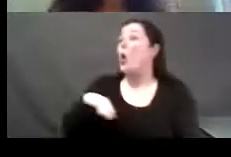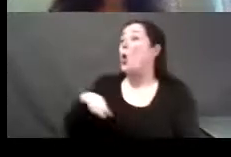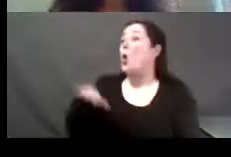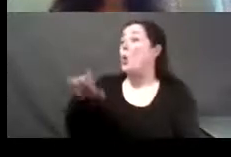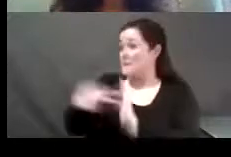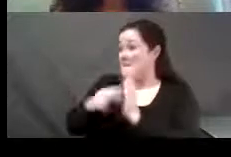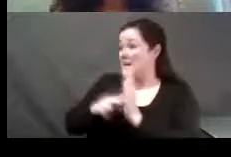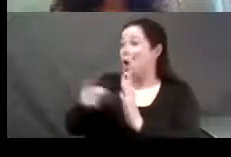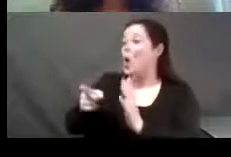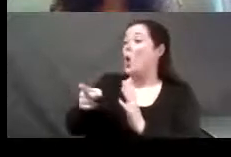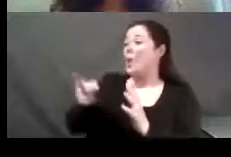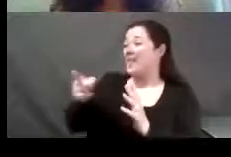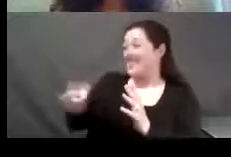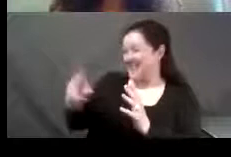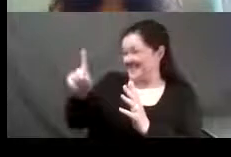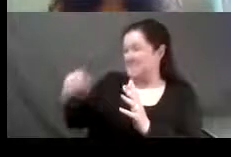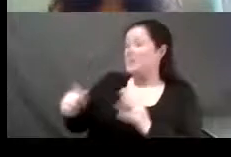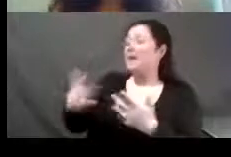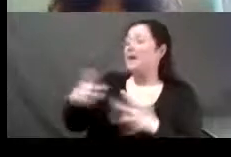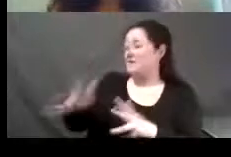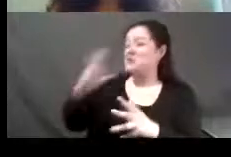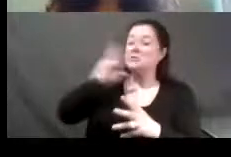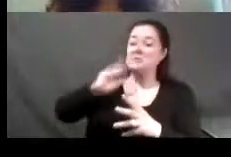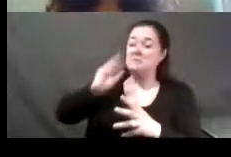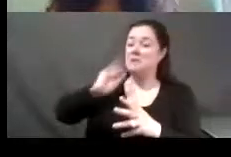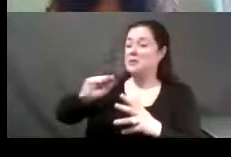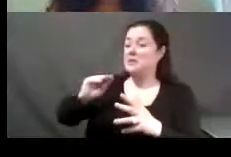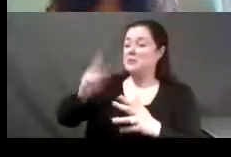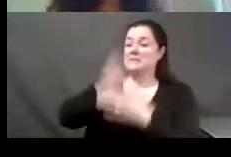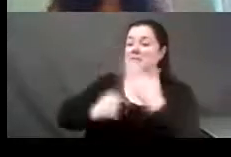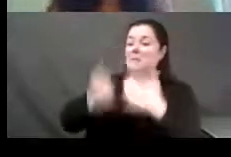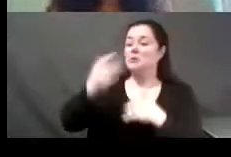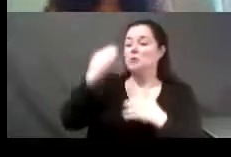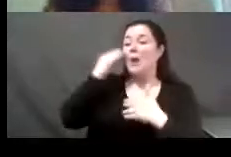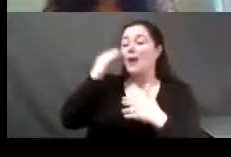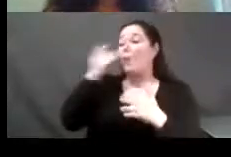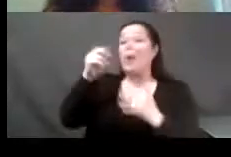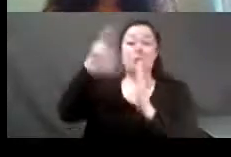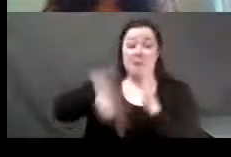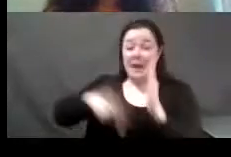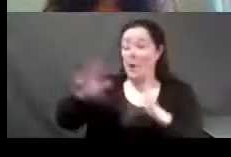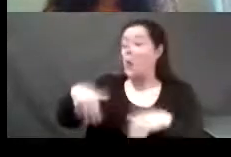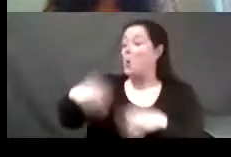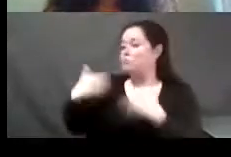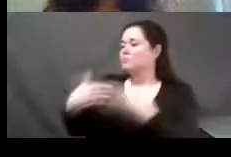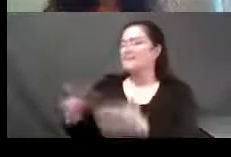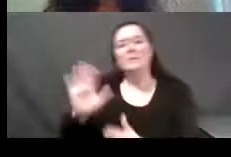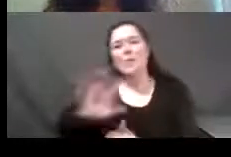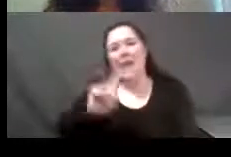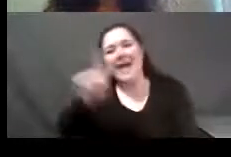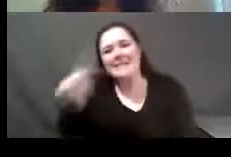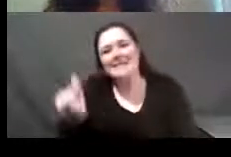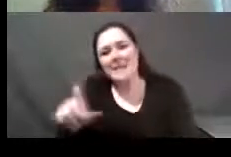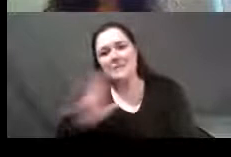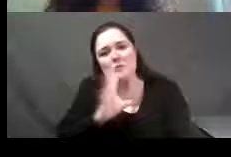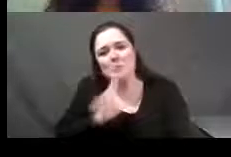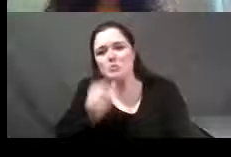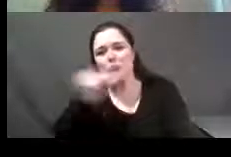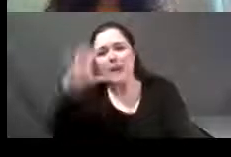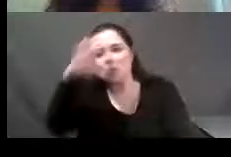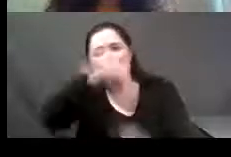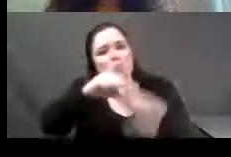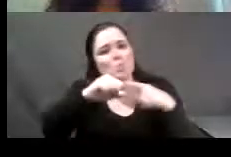with someone with that disability before, or maybe you read about it. Just talking to that individual, they may have